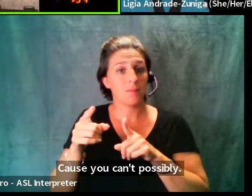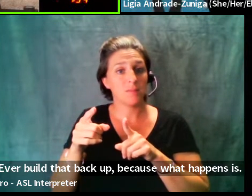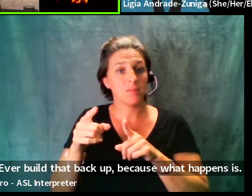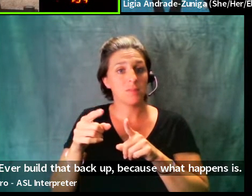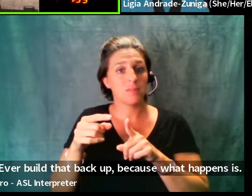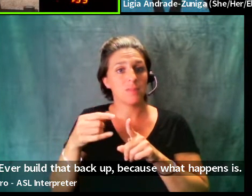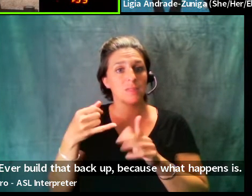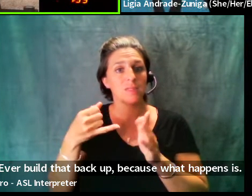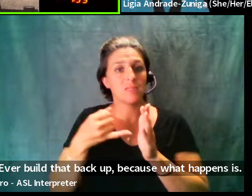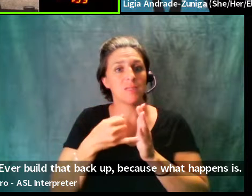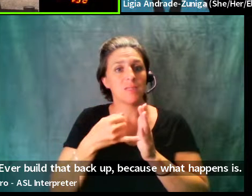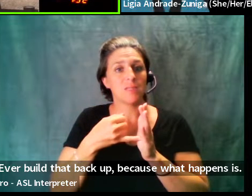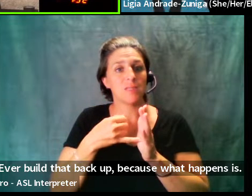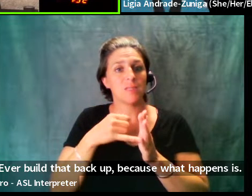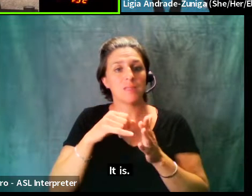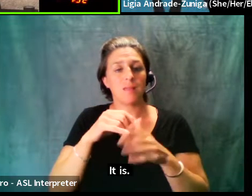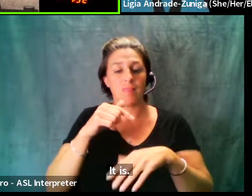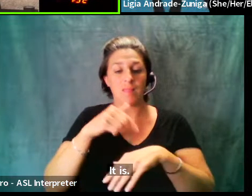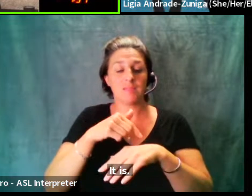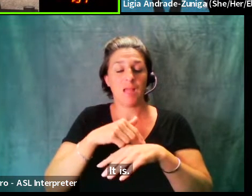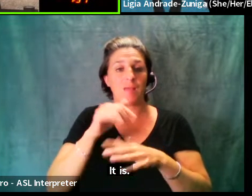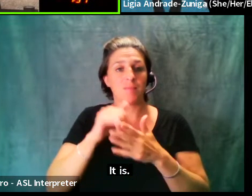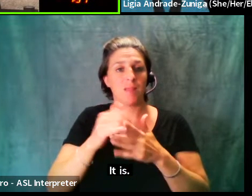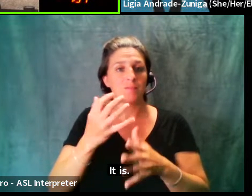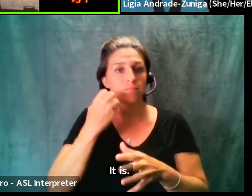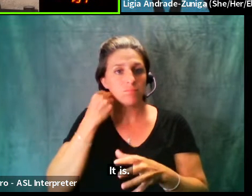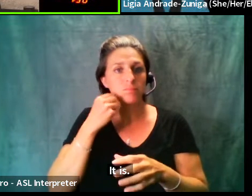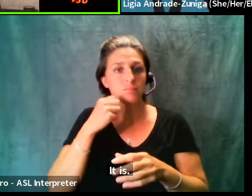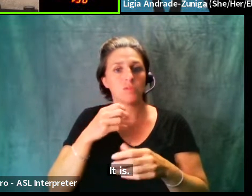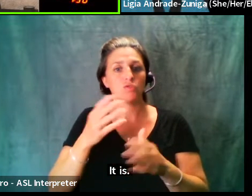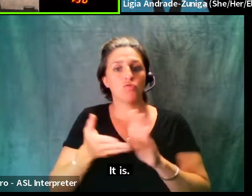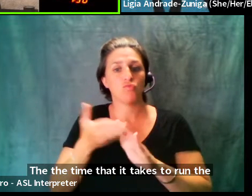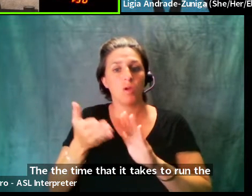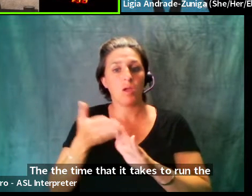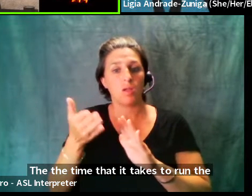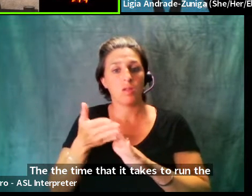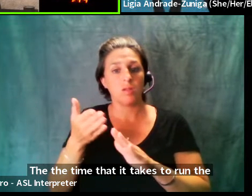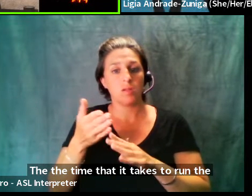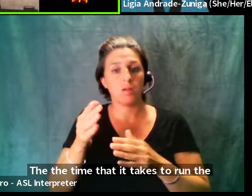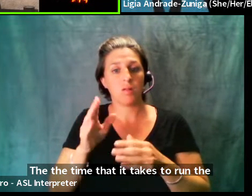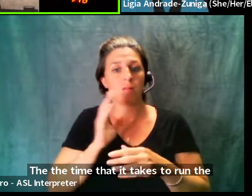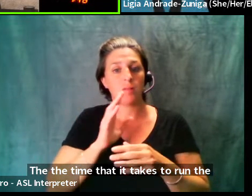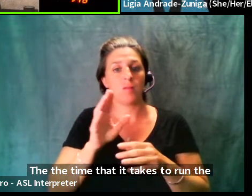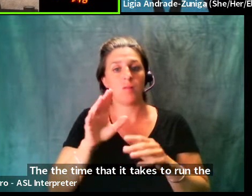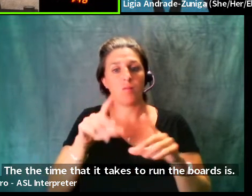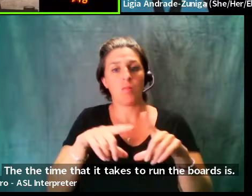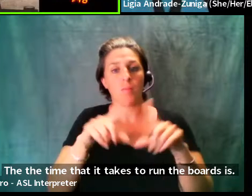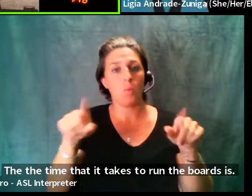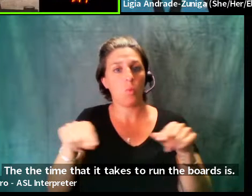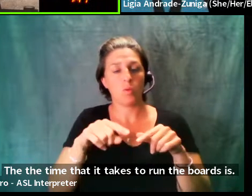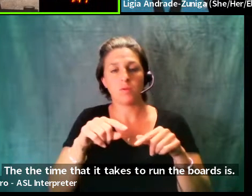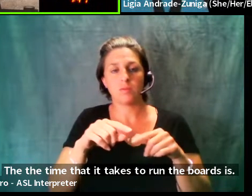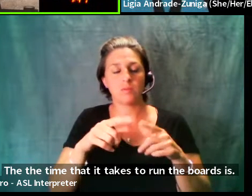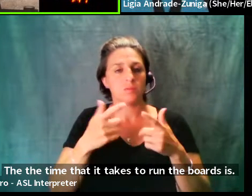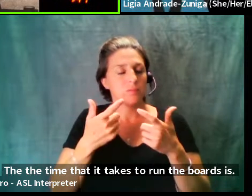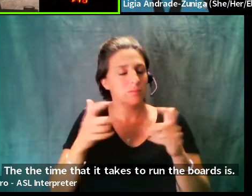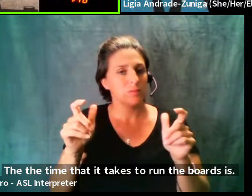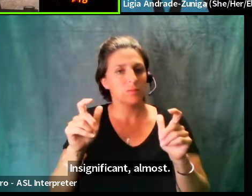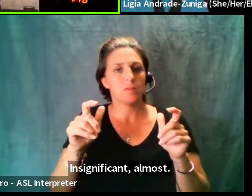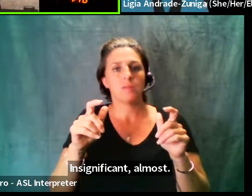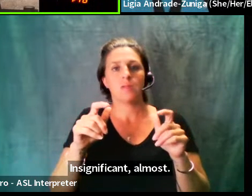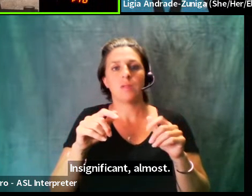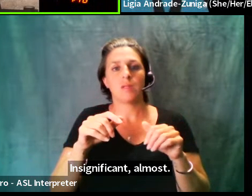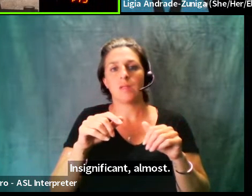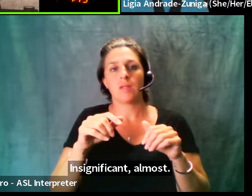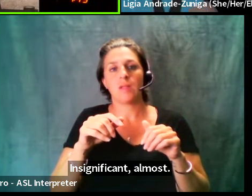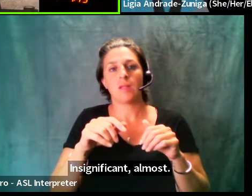is the time that it takes to run the boards is insignificant almost. The time to set it up and get all